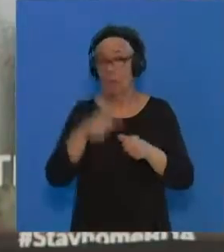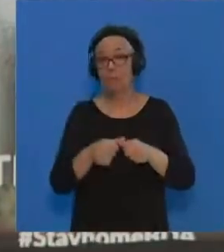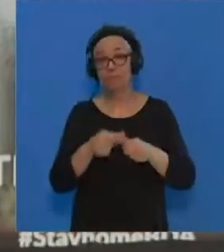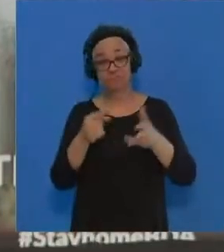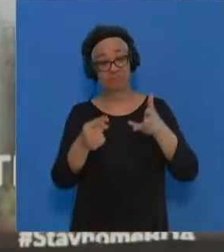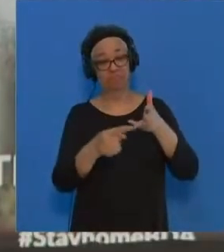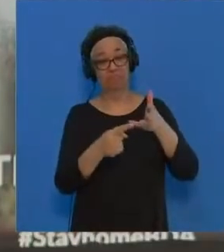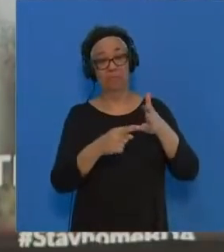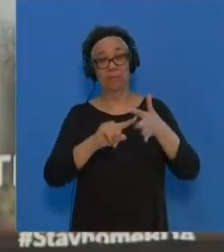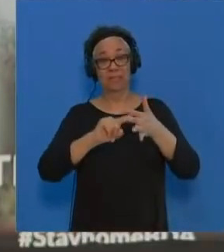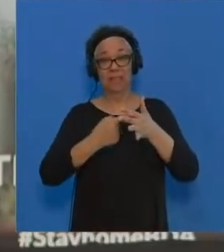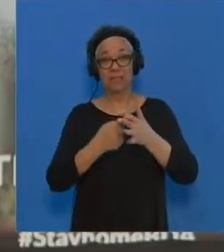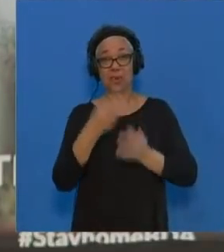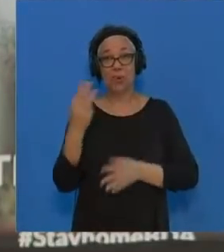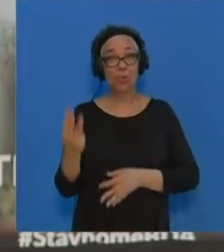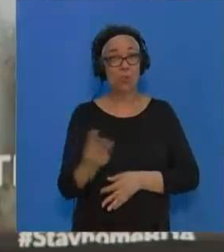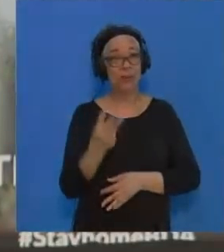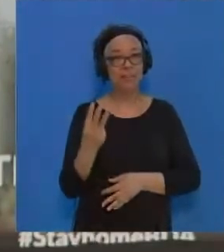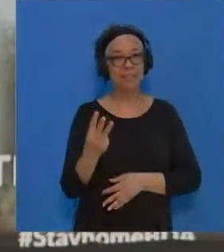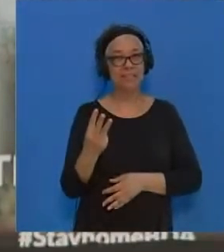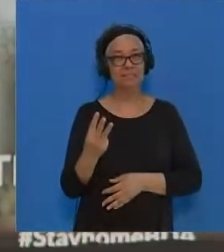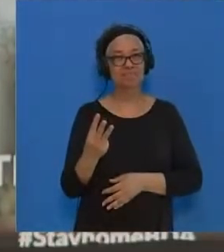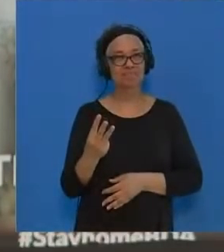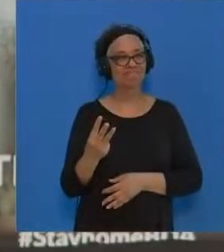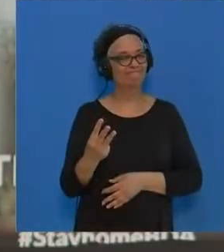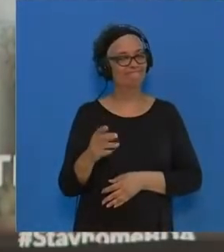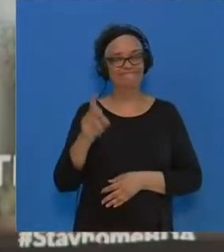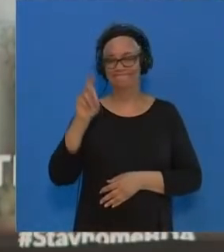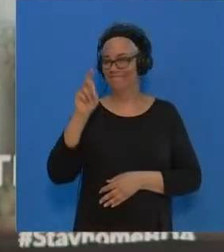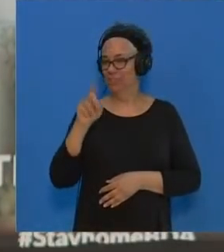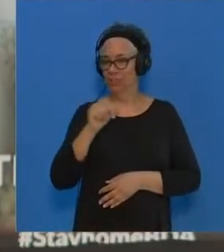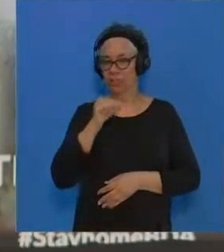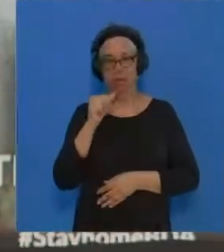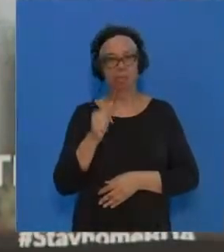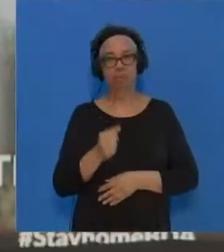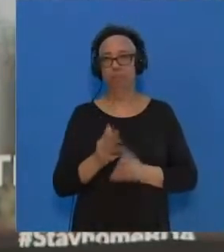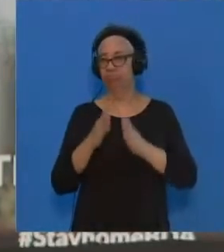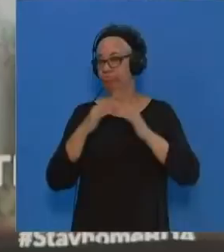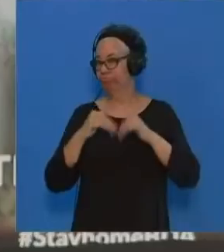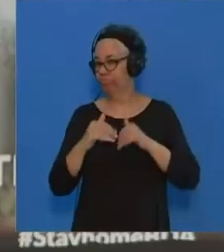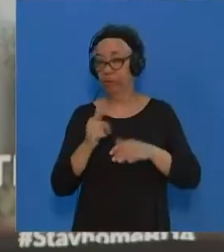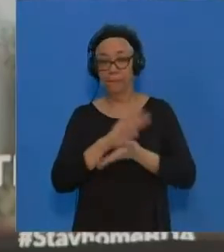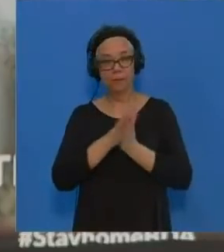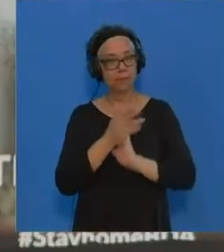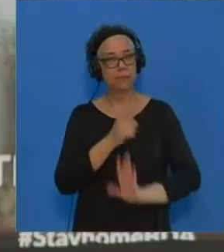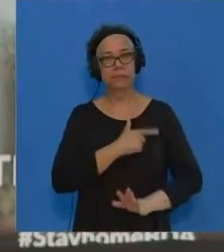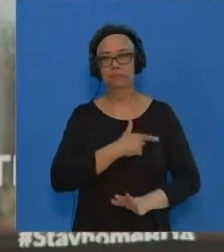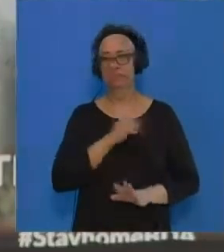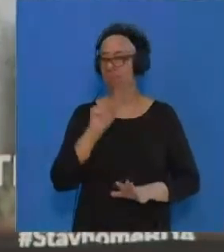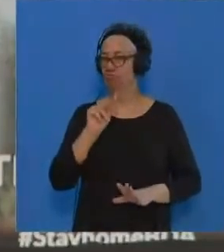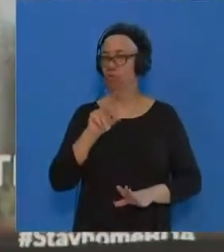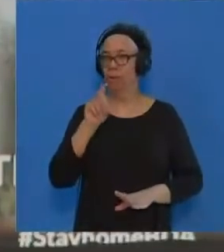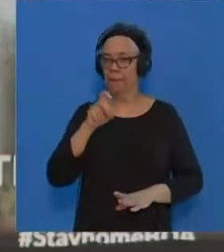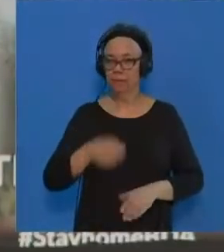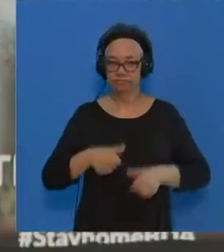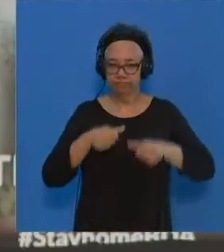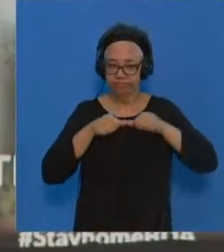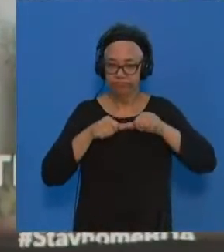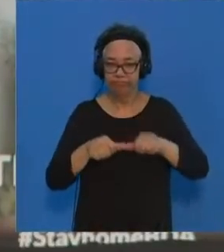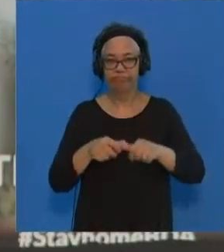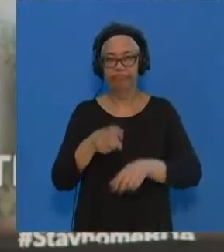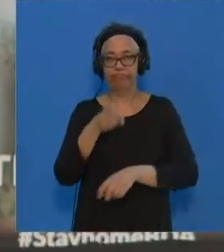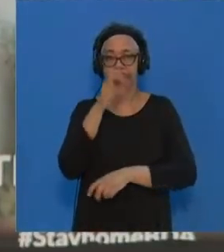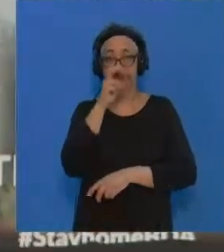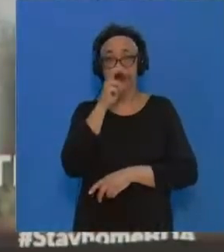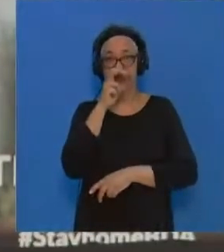place on Wednesday, and that is not a reason to let our guard down. It is a reason to make sure that we maintain our vigilance. The first